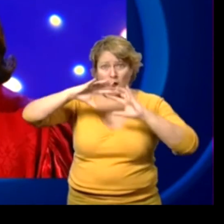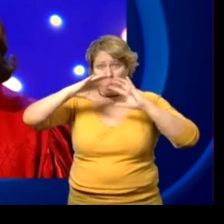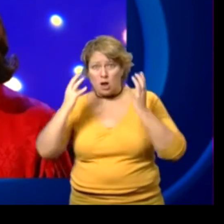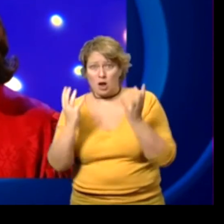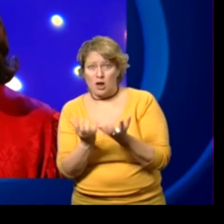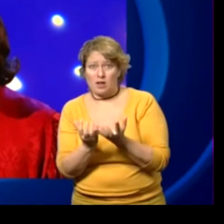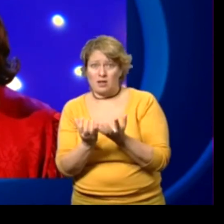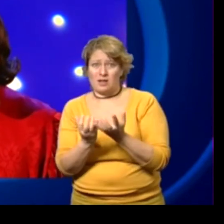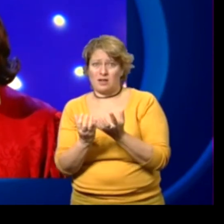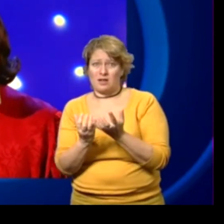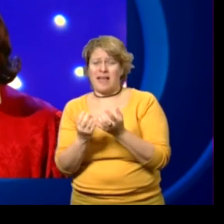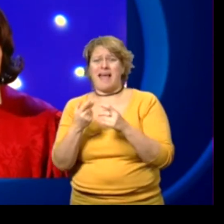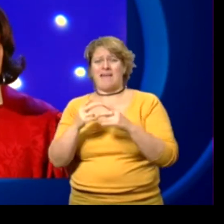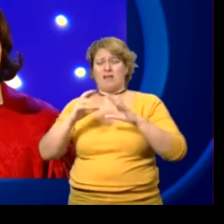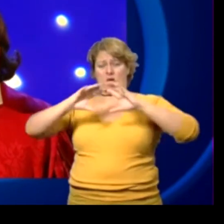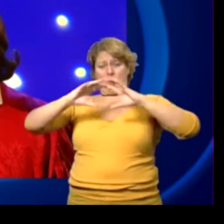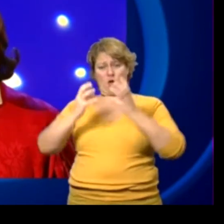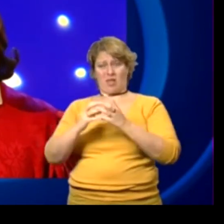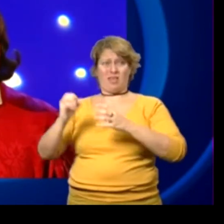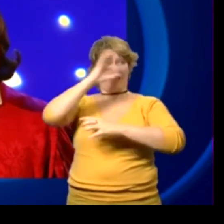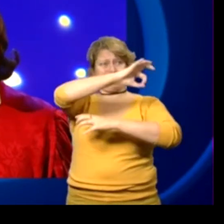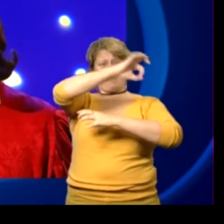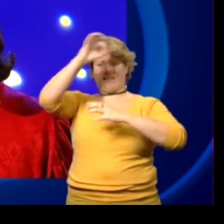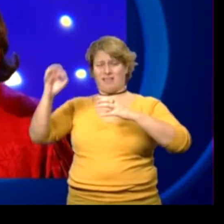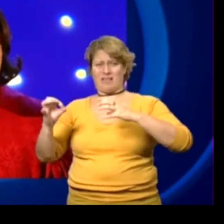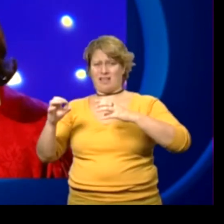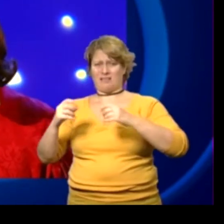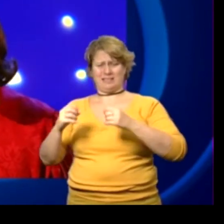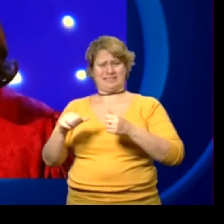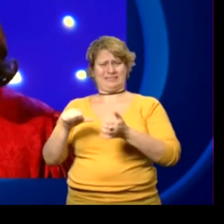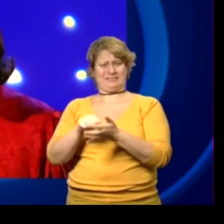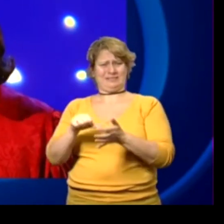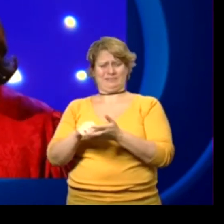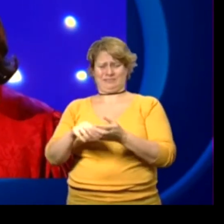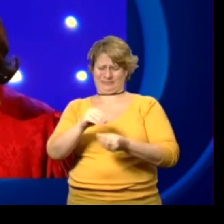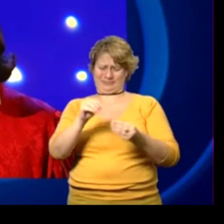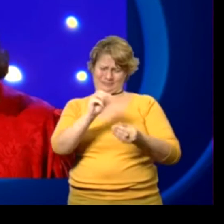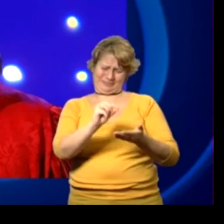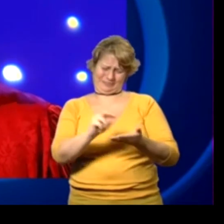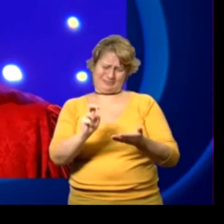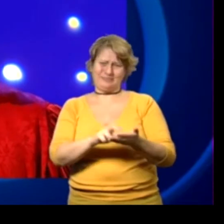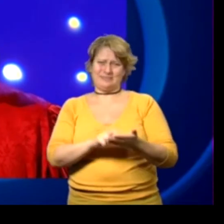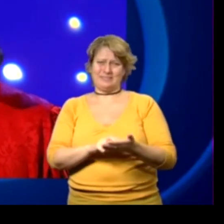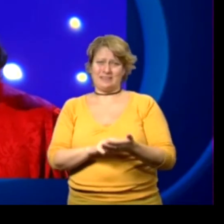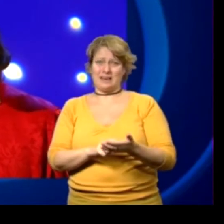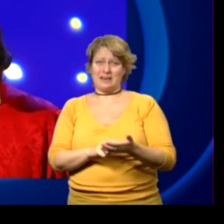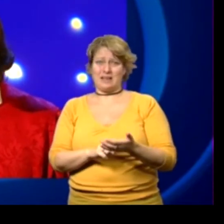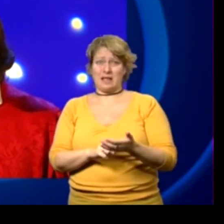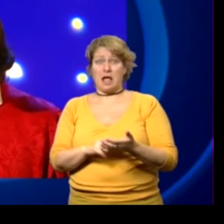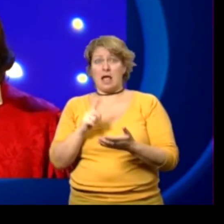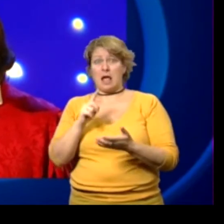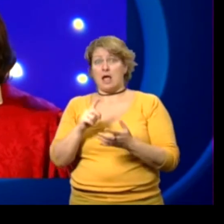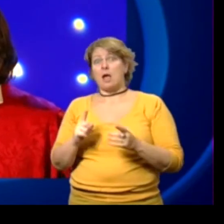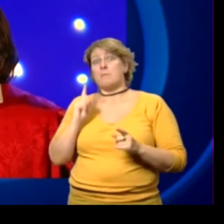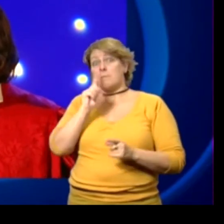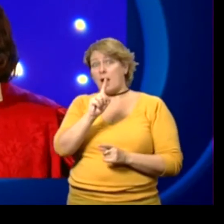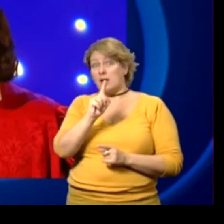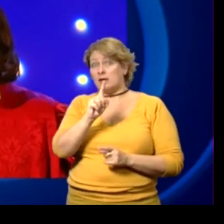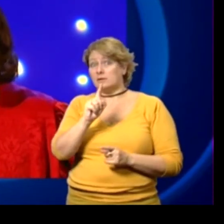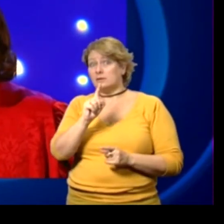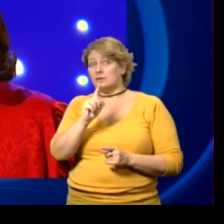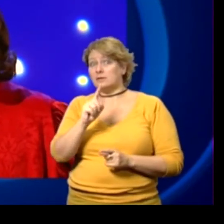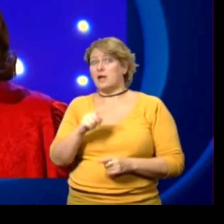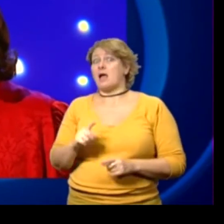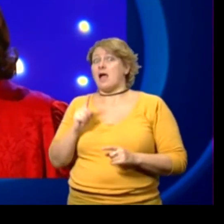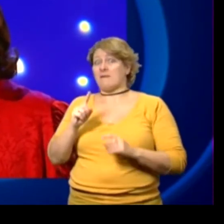so complicated. But if I tried the same sums with the Earth and planets moving around the sun, then